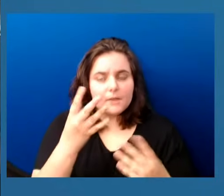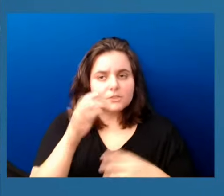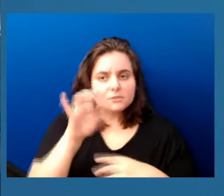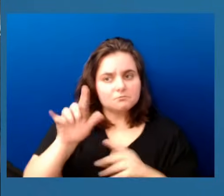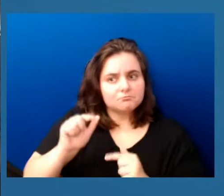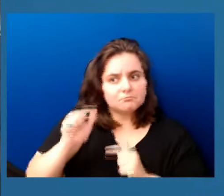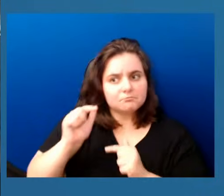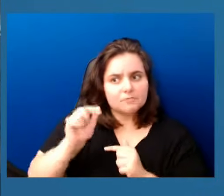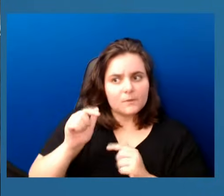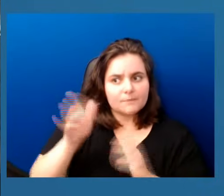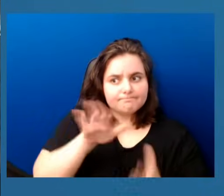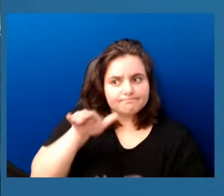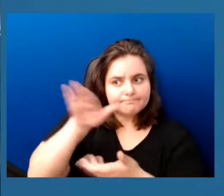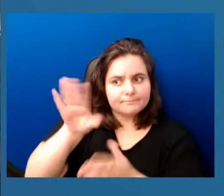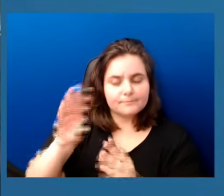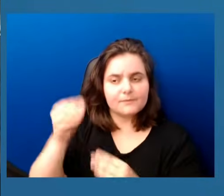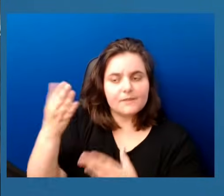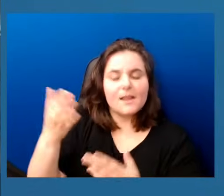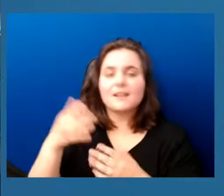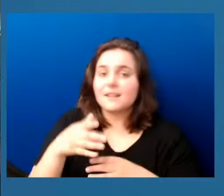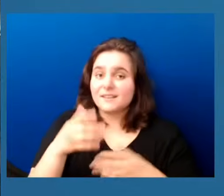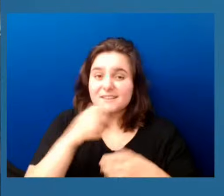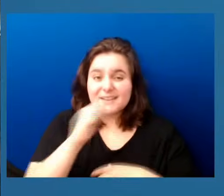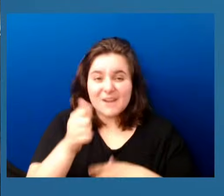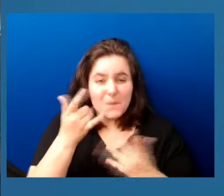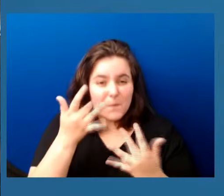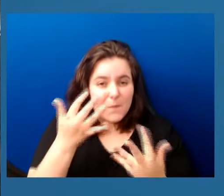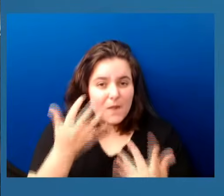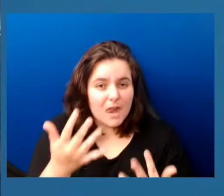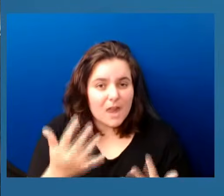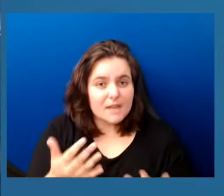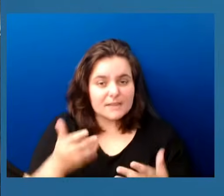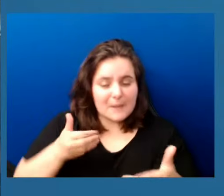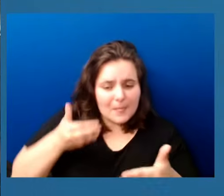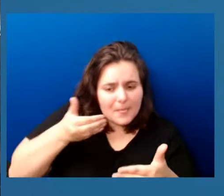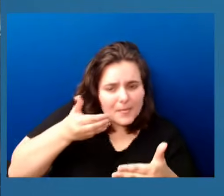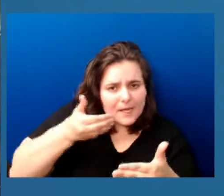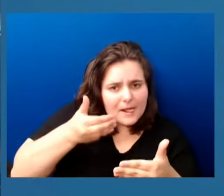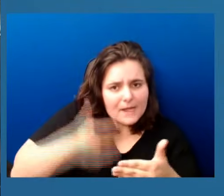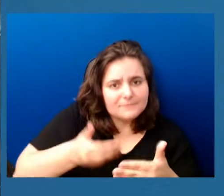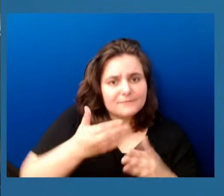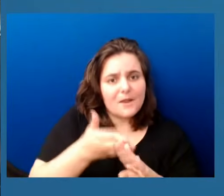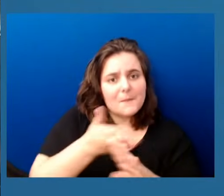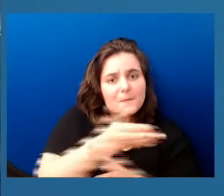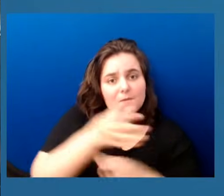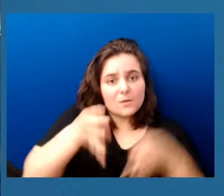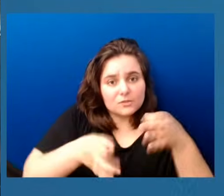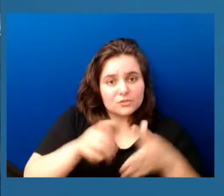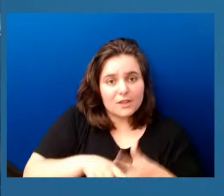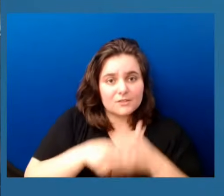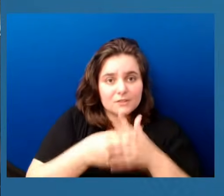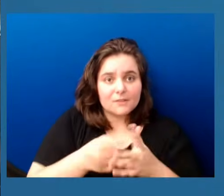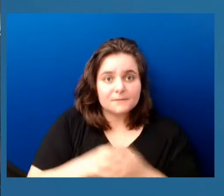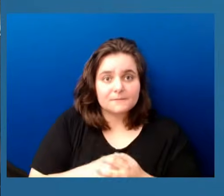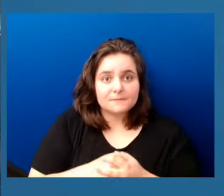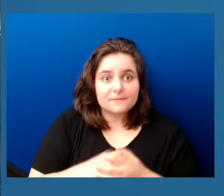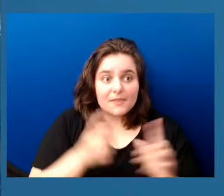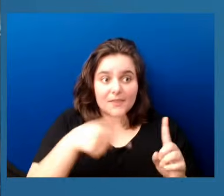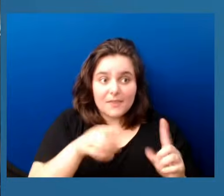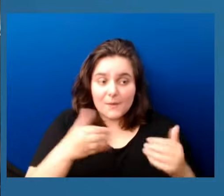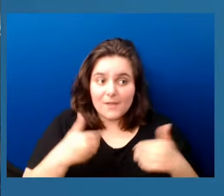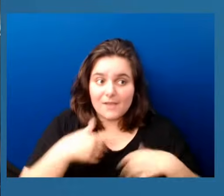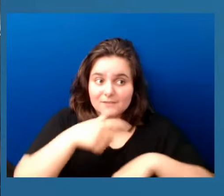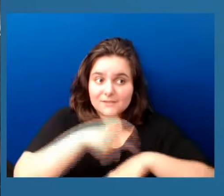not waiting until the eve of trial. There will be a period of time during which they can make objections to what we have turned over, and